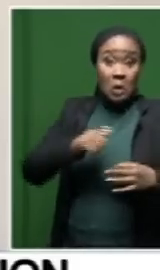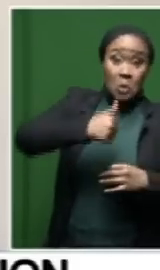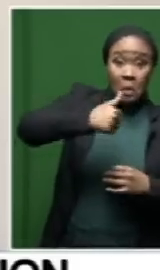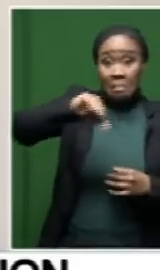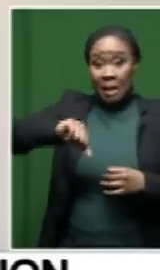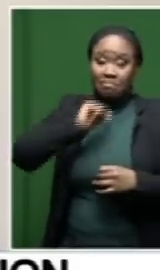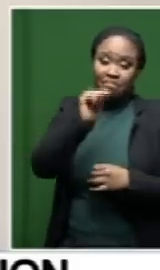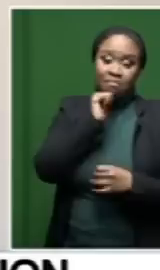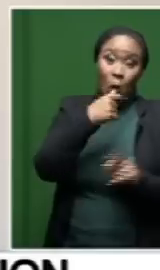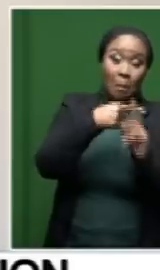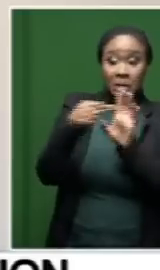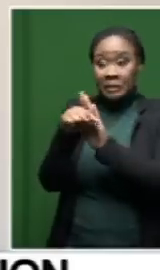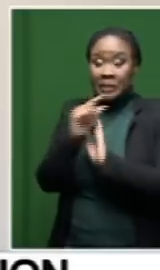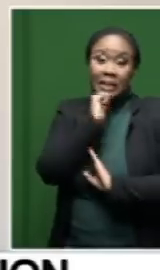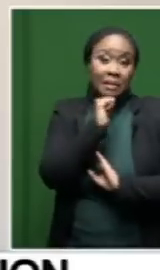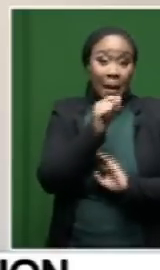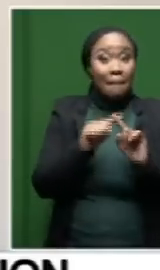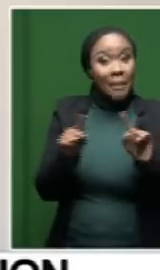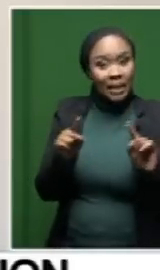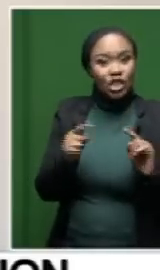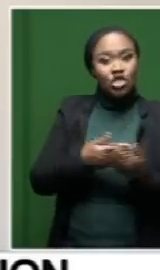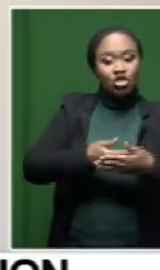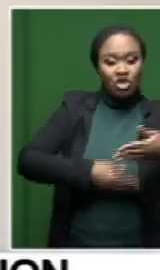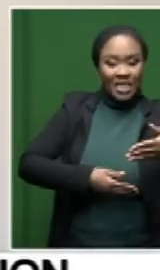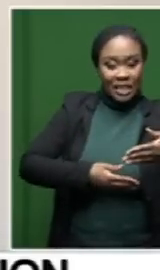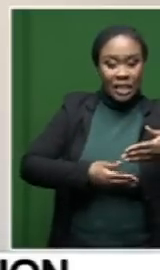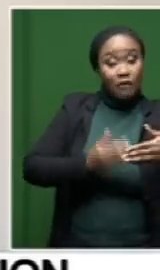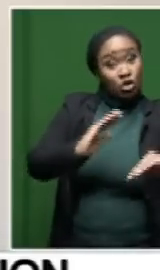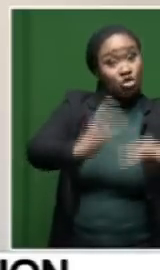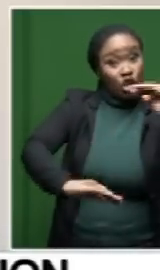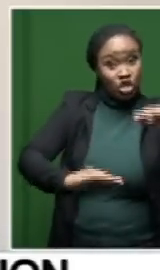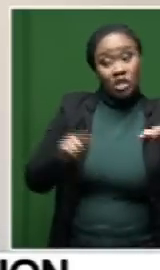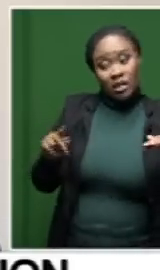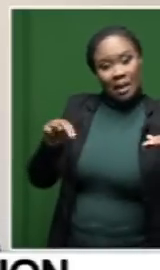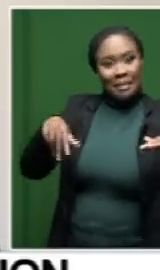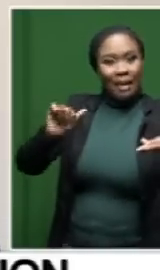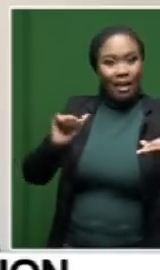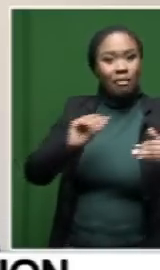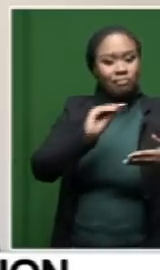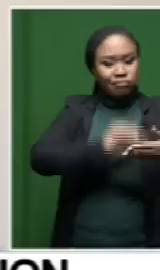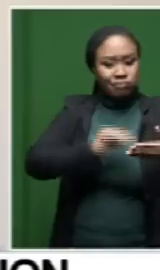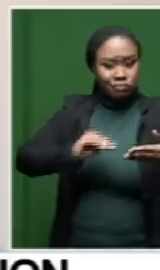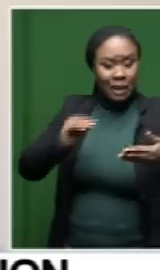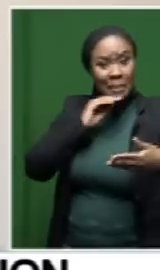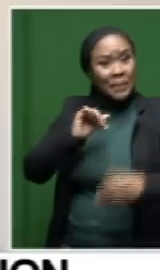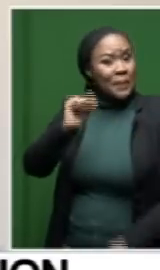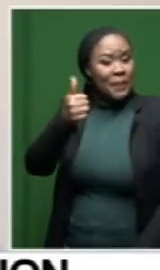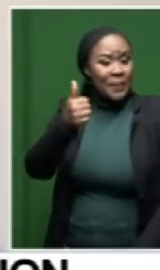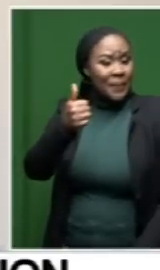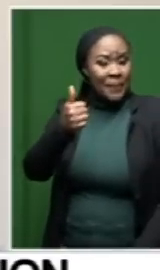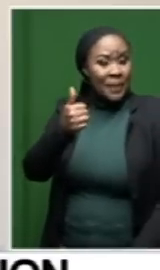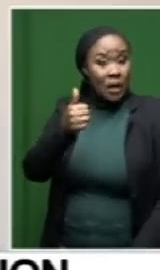bad, but at the very least, a charge sheet has been drawn up by the prosecutors. That is a major step forward. Because you must